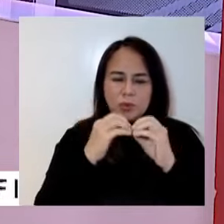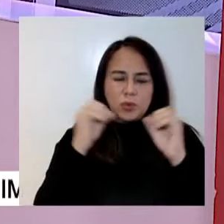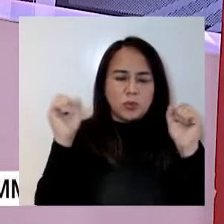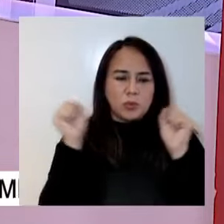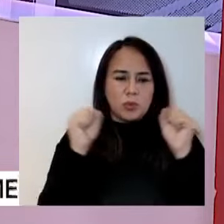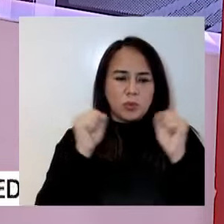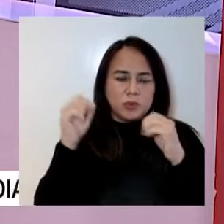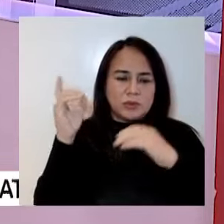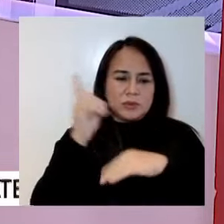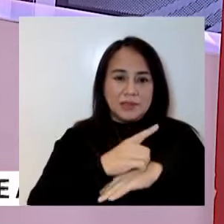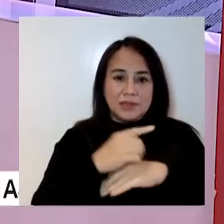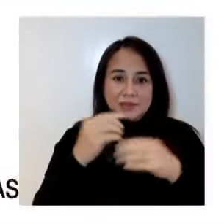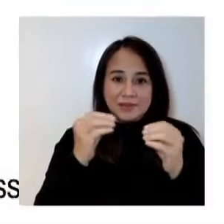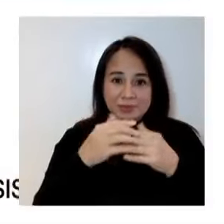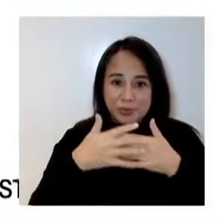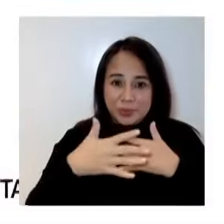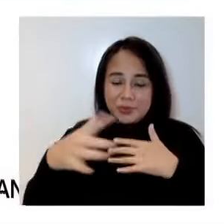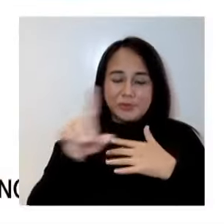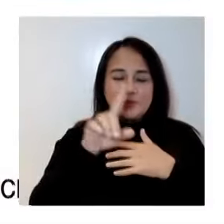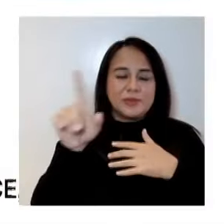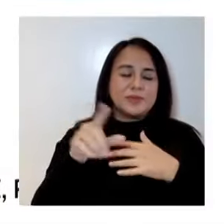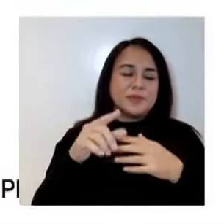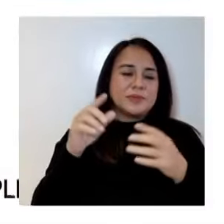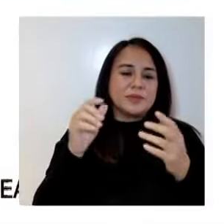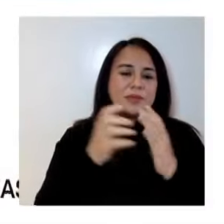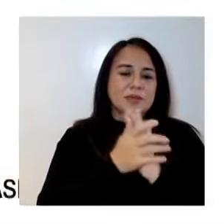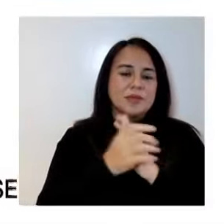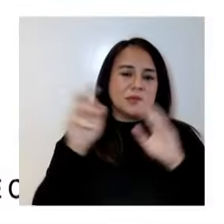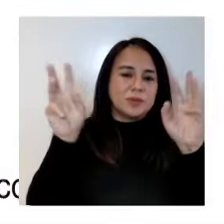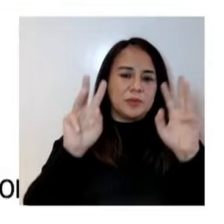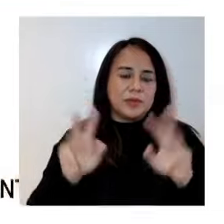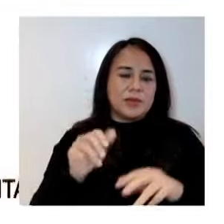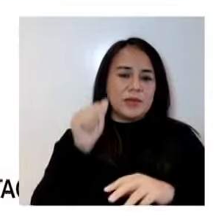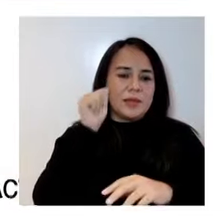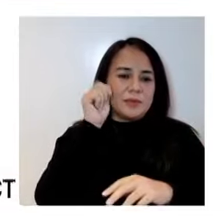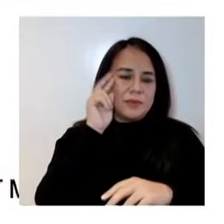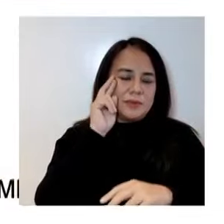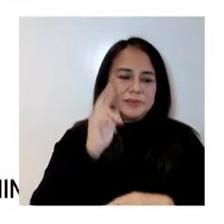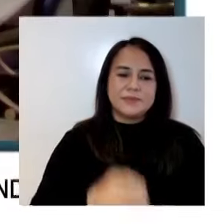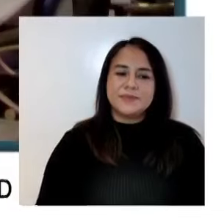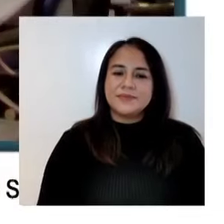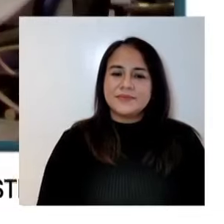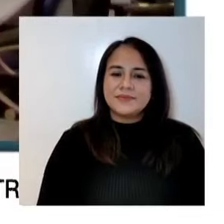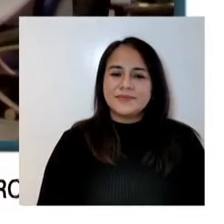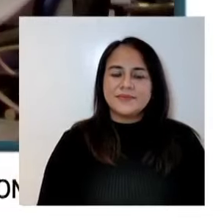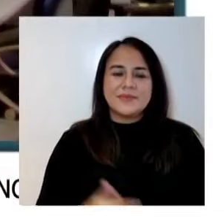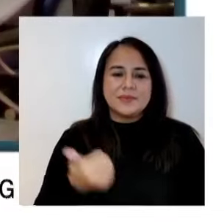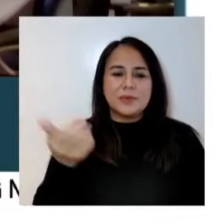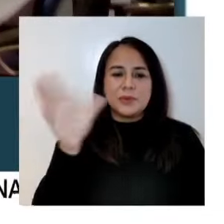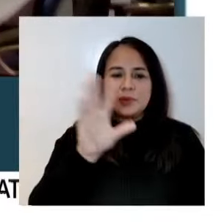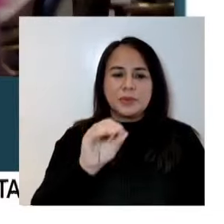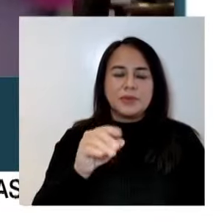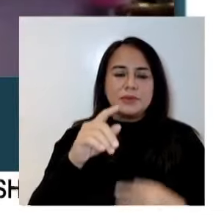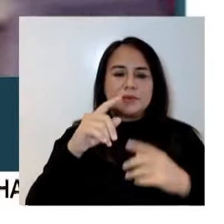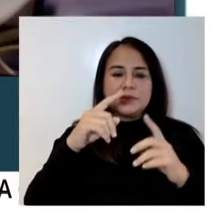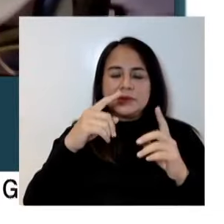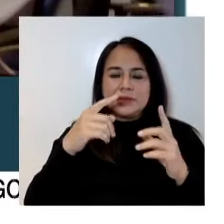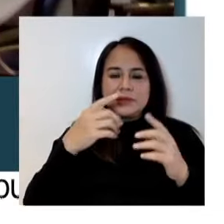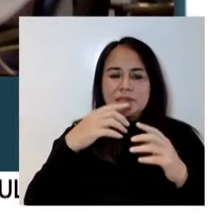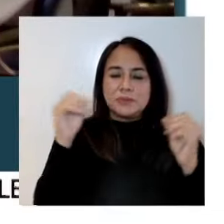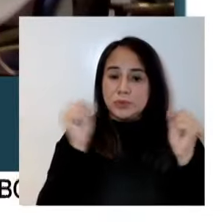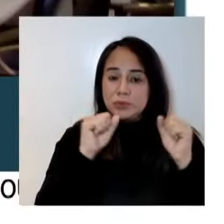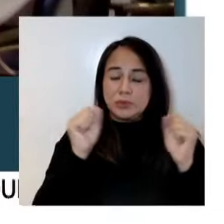Let's find out from our resident meteorologist, Ariel Rojas. Ariel, over to you. Hi, good afternoon, Carmina. Temperatures in Benguet and